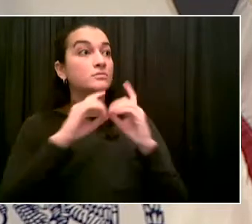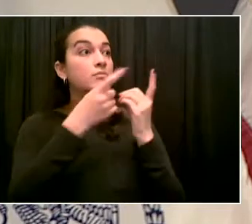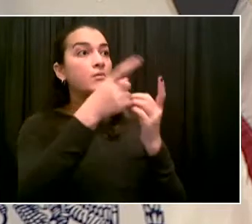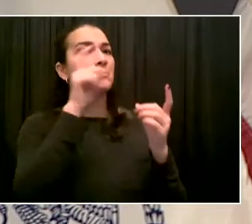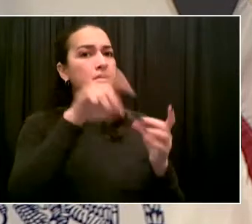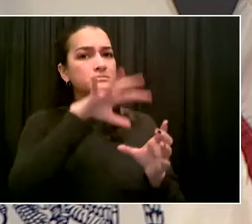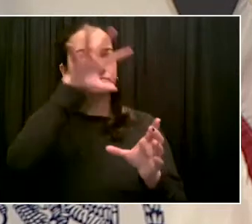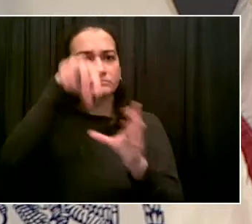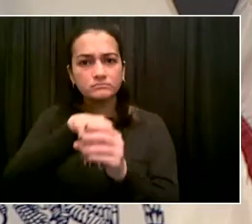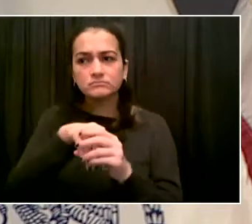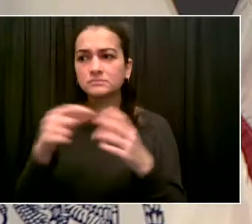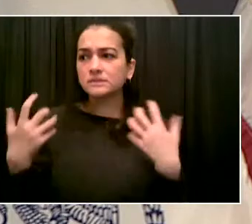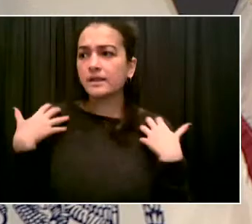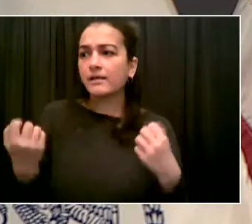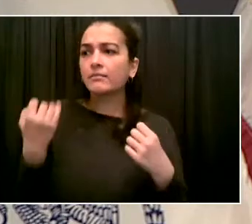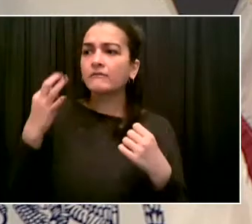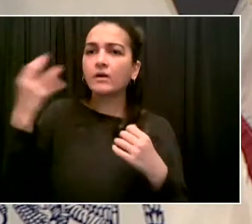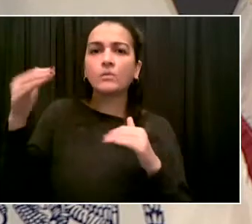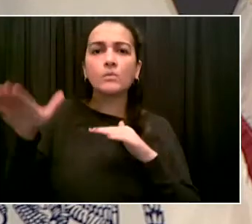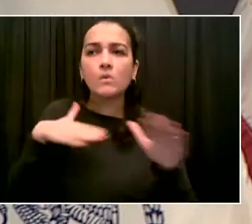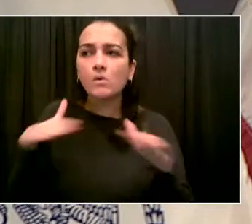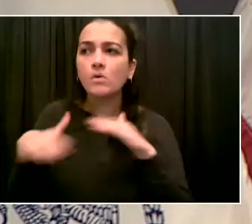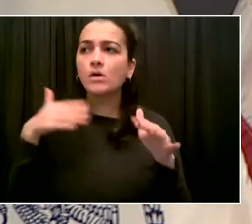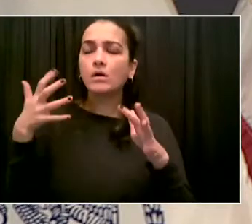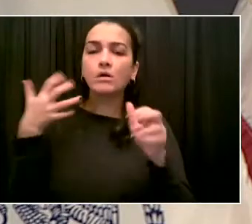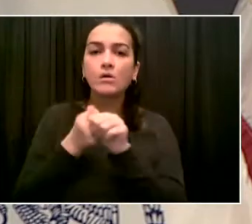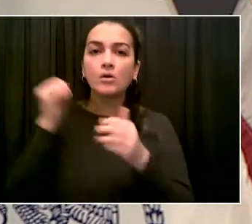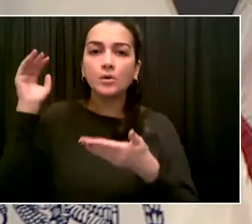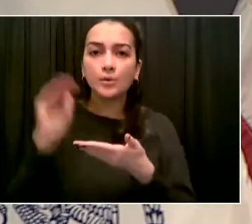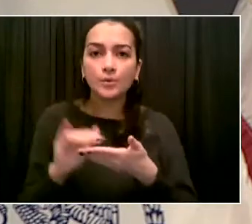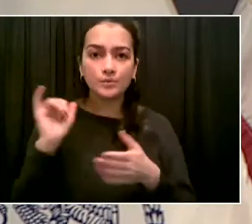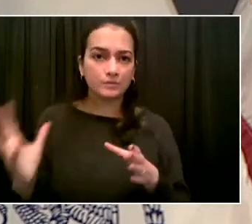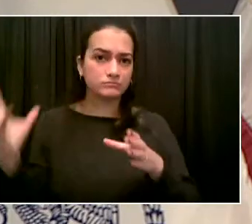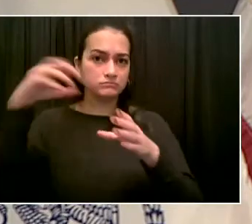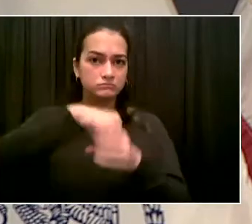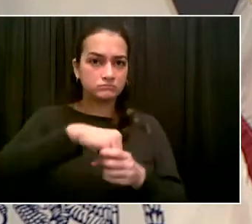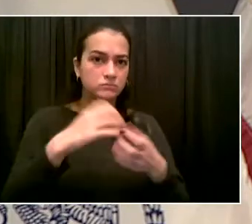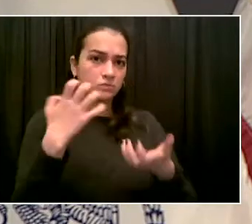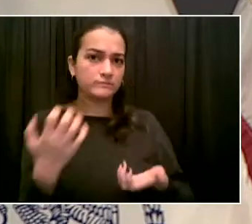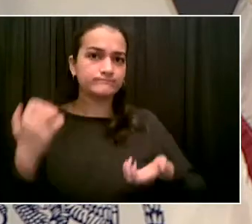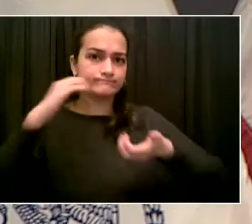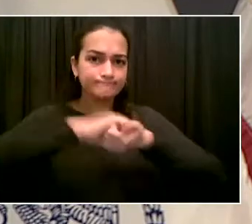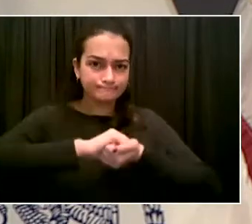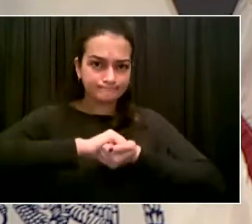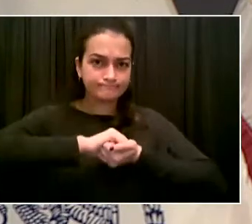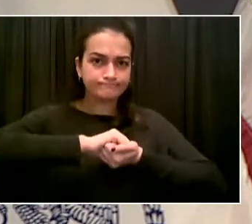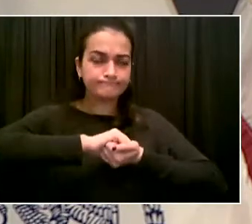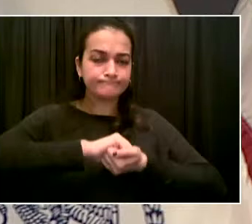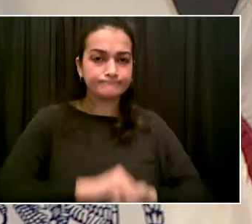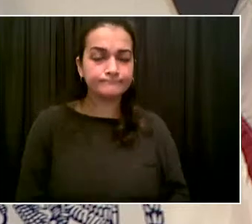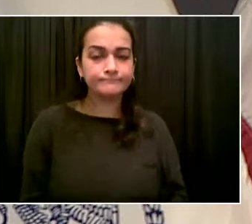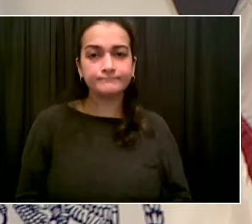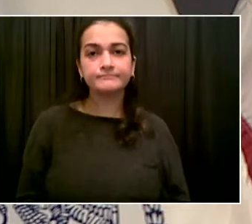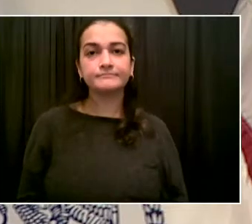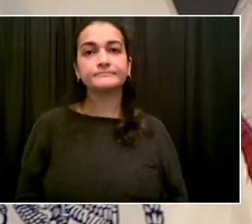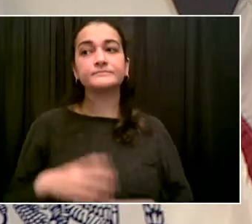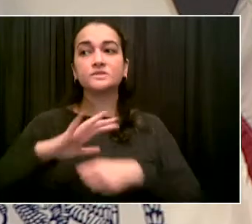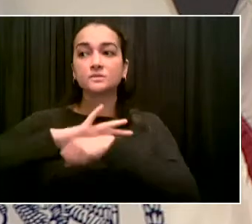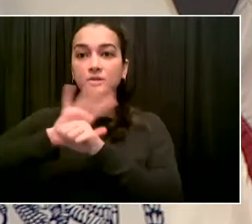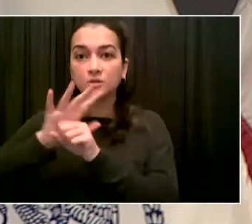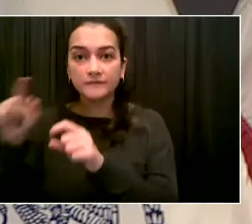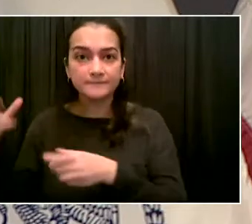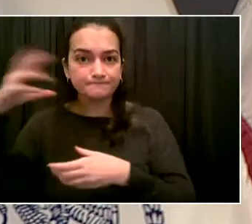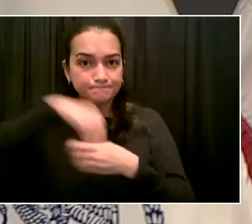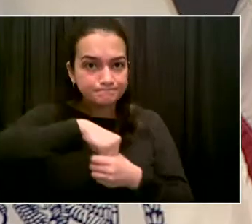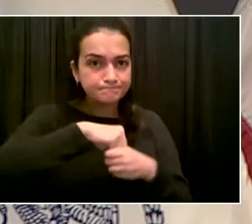commissioner has spent every waking hour literally fighting back a global pandemic, and it has not been business as usual, and he's had